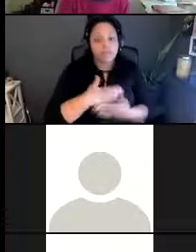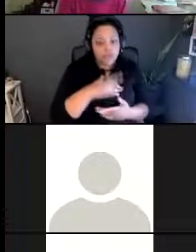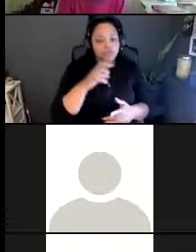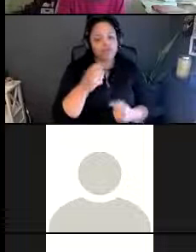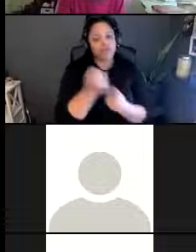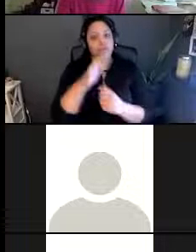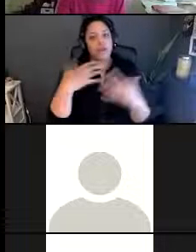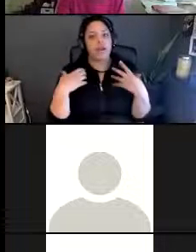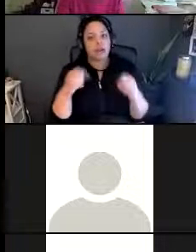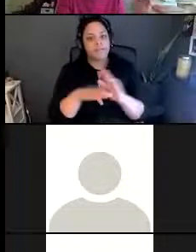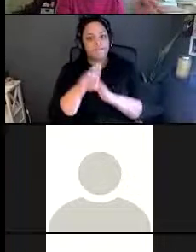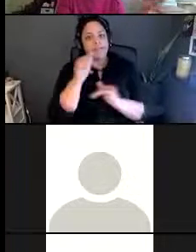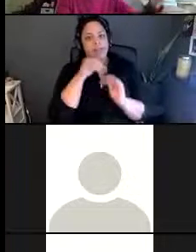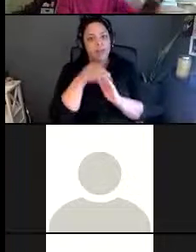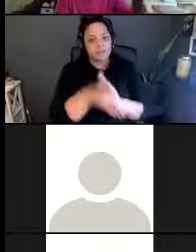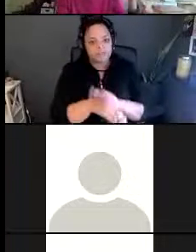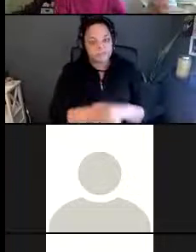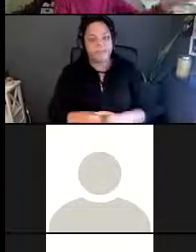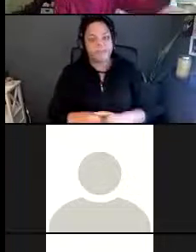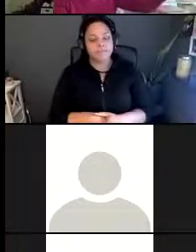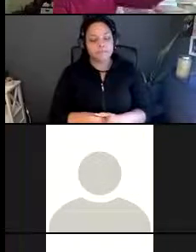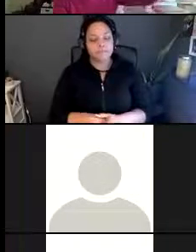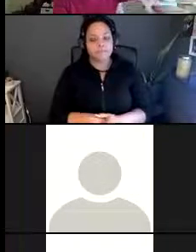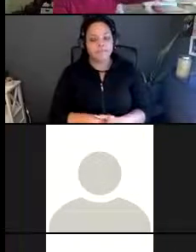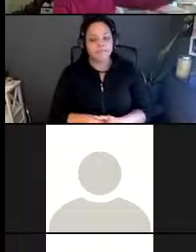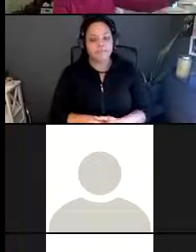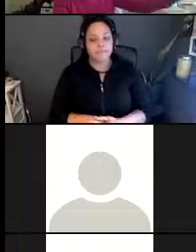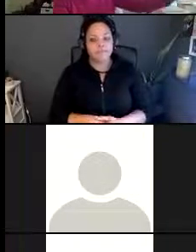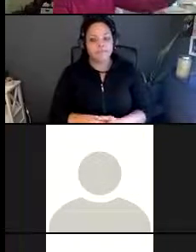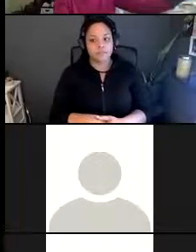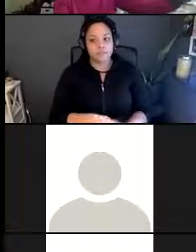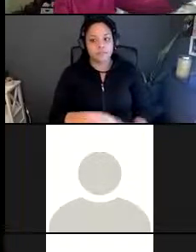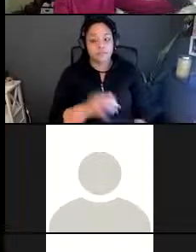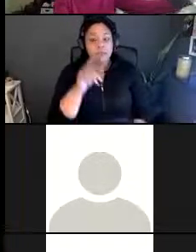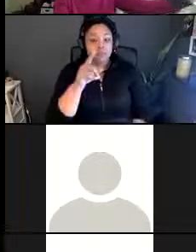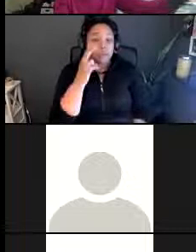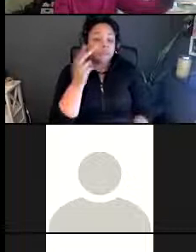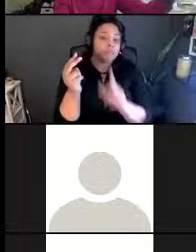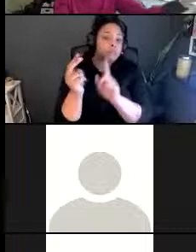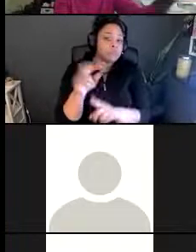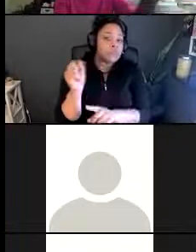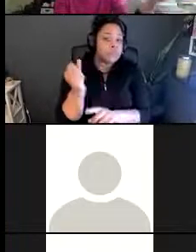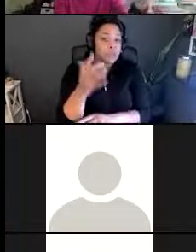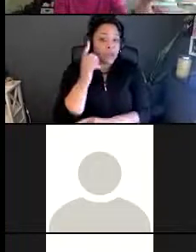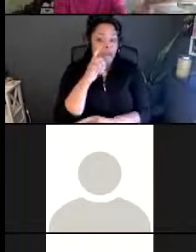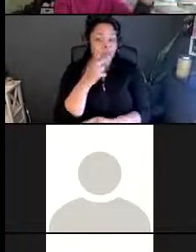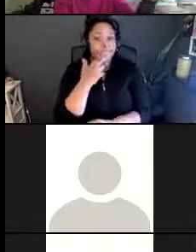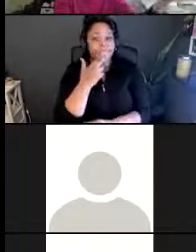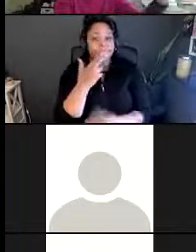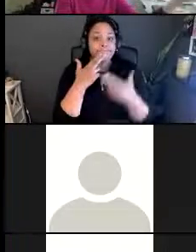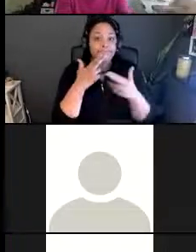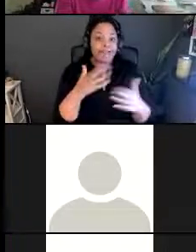health. So gambling, if we even view gambling as part of leisure, how does that